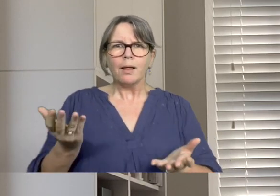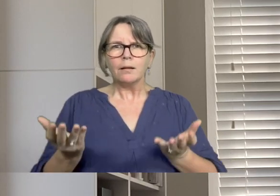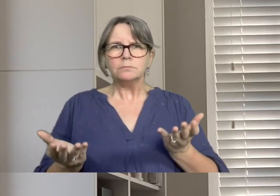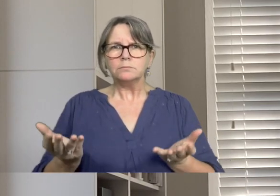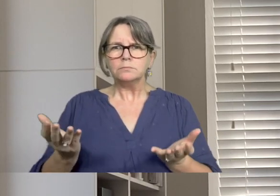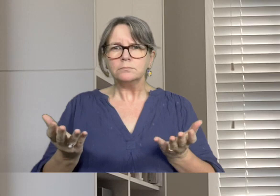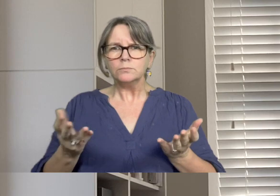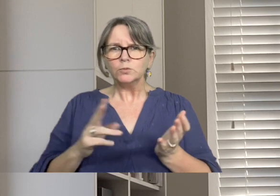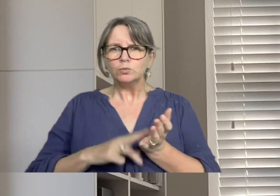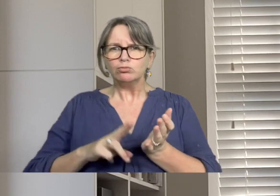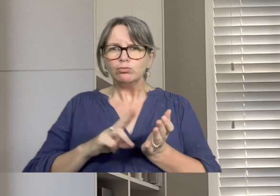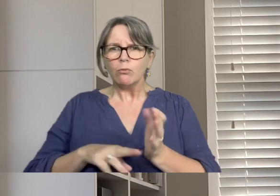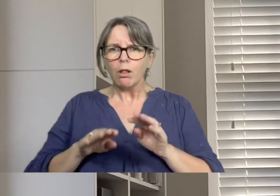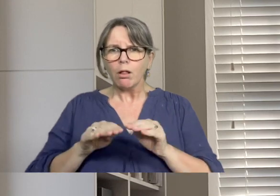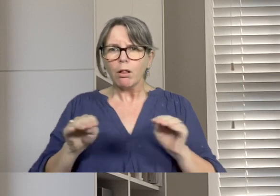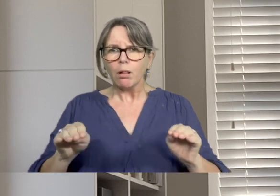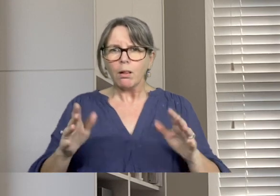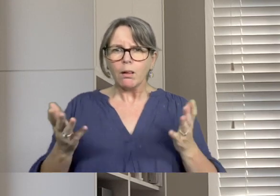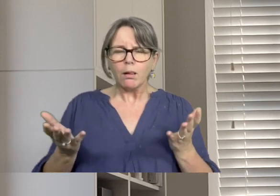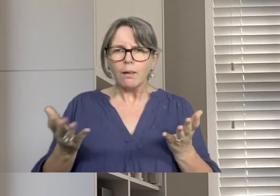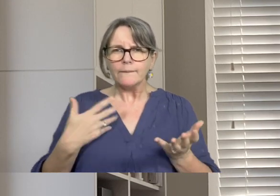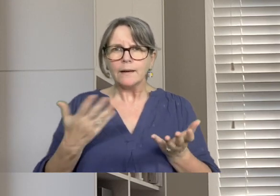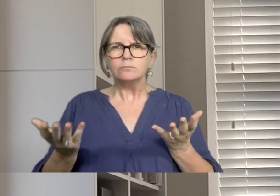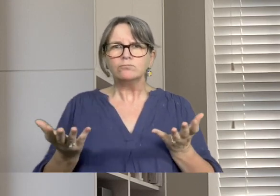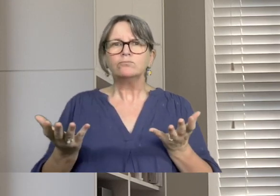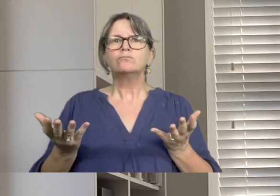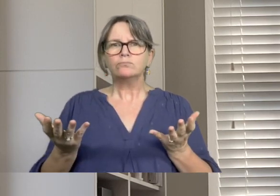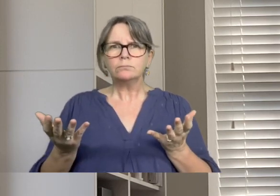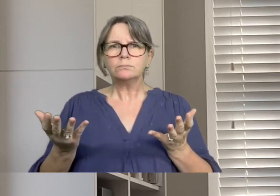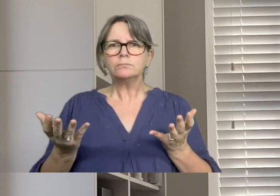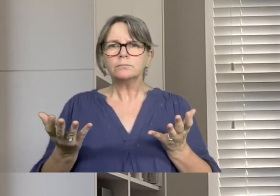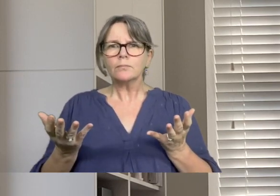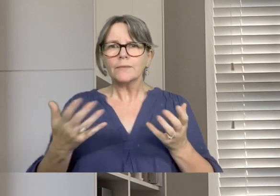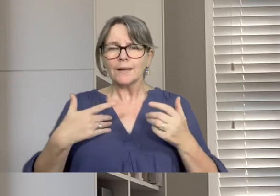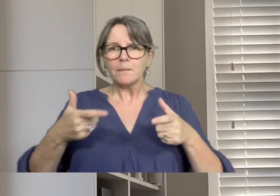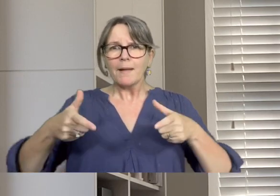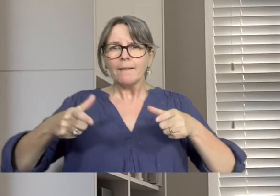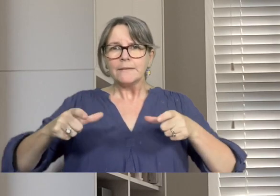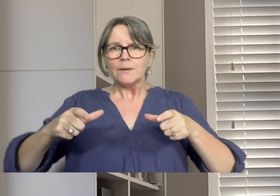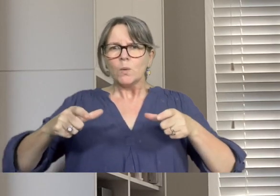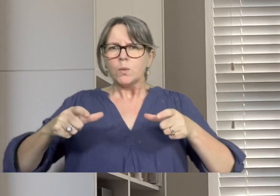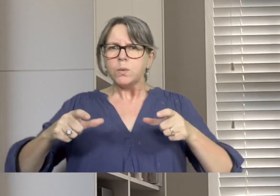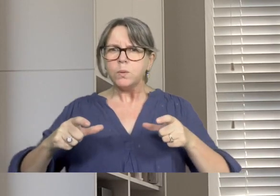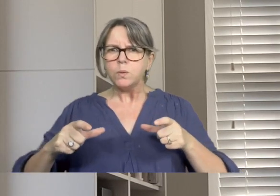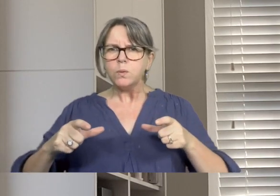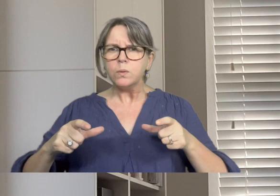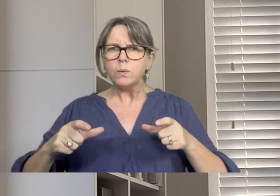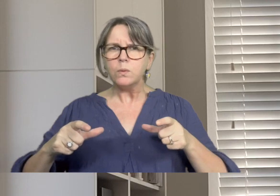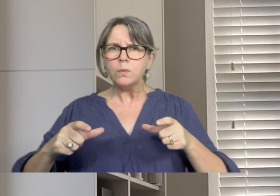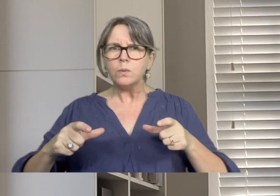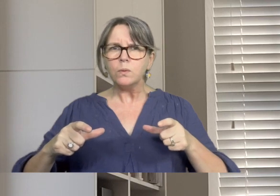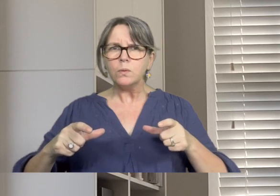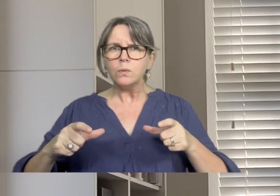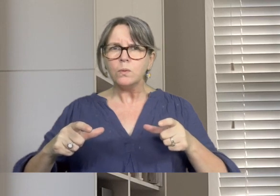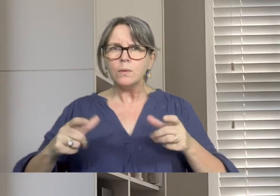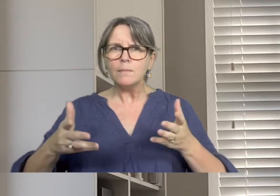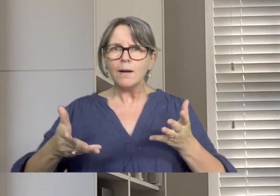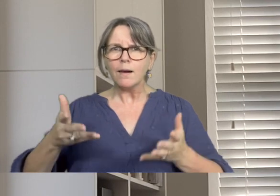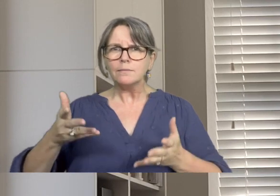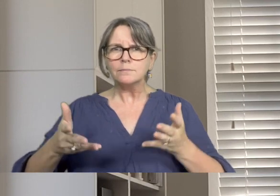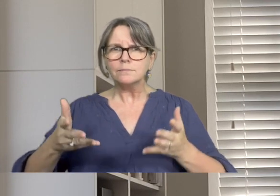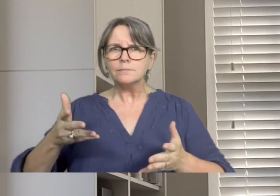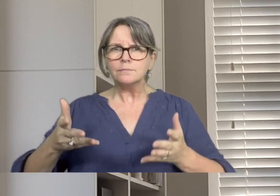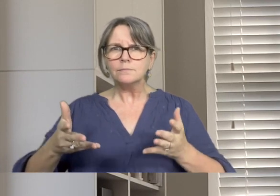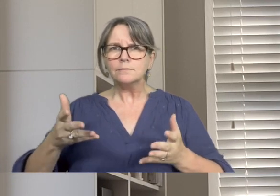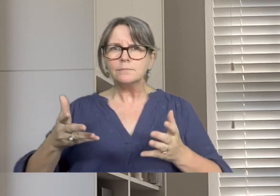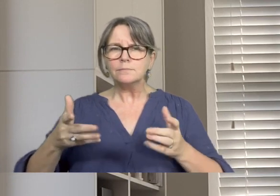finding that what we call neutral spine here, where we've got a sense of heaviness in this pelvis, that balance between belly button and pubic